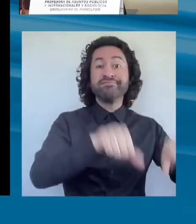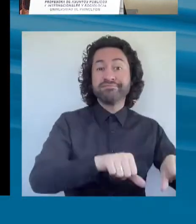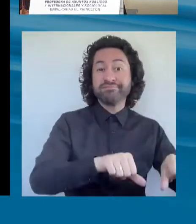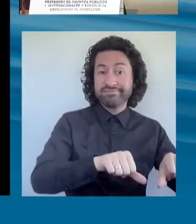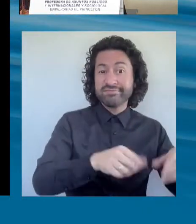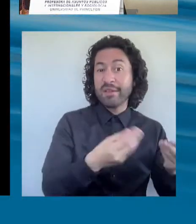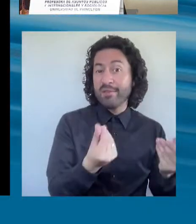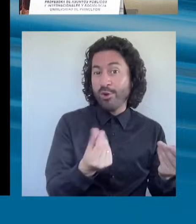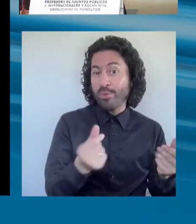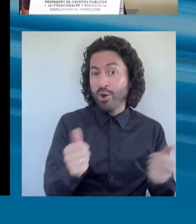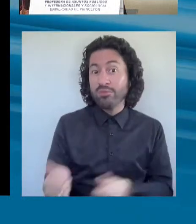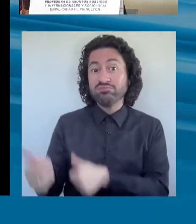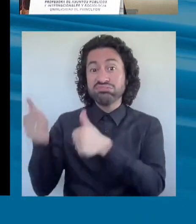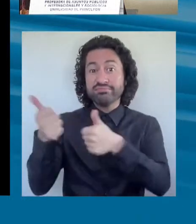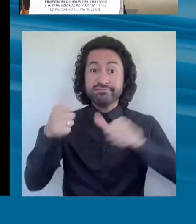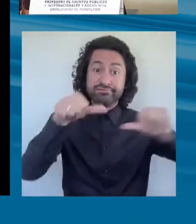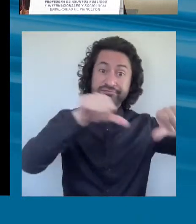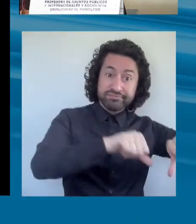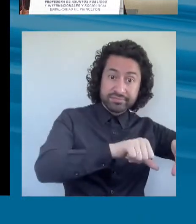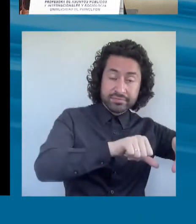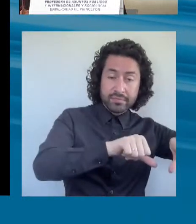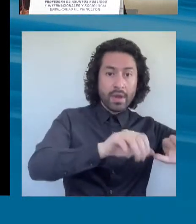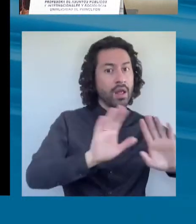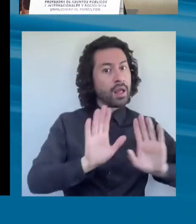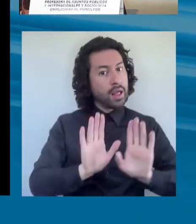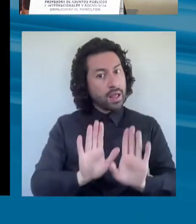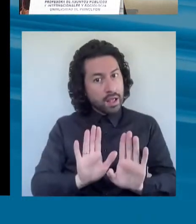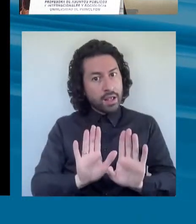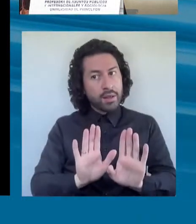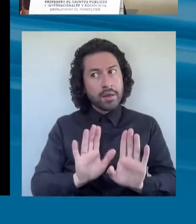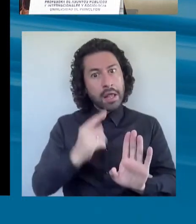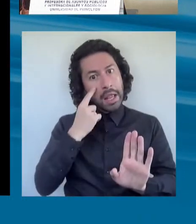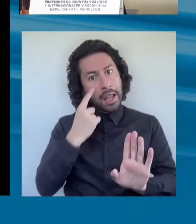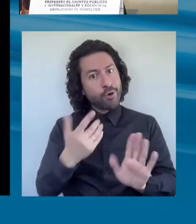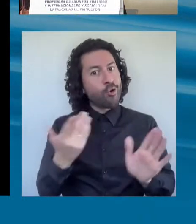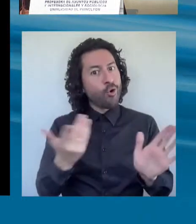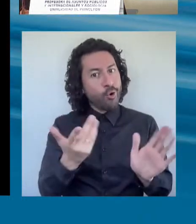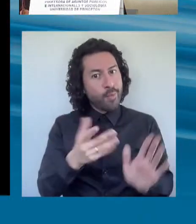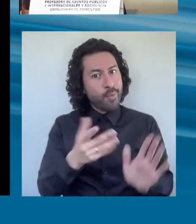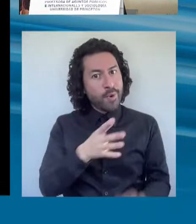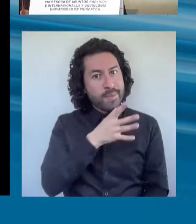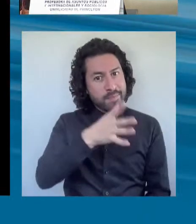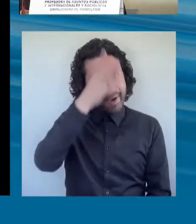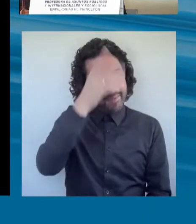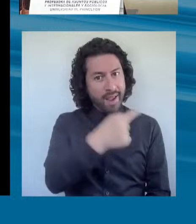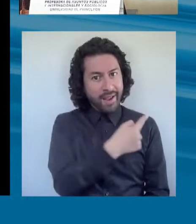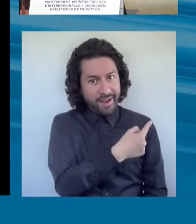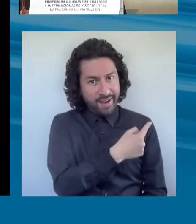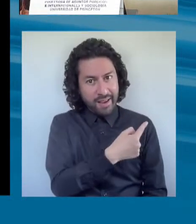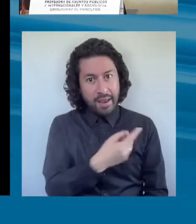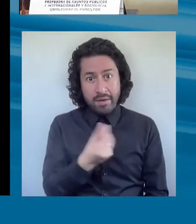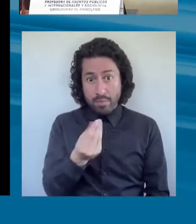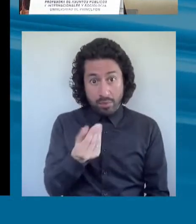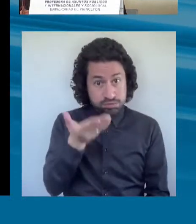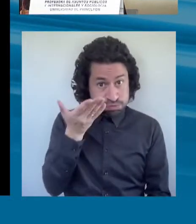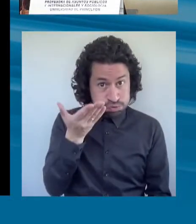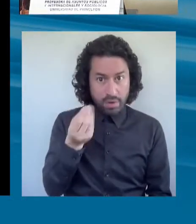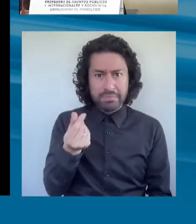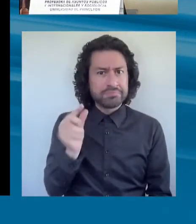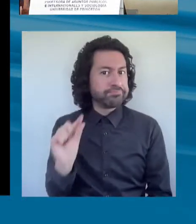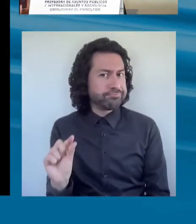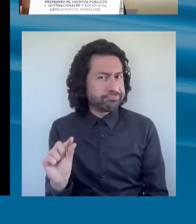matter, irrespective of their parental resources or how wealthy their parents